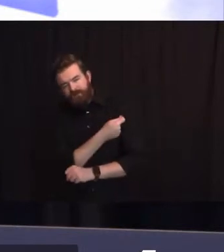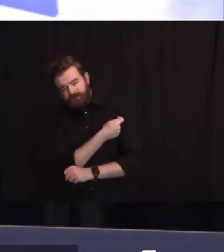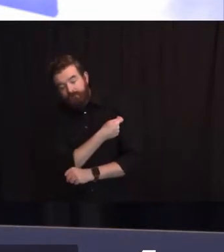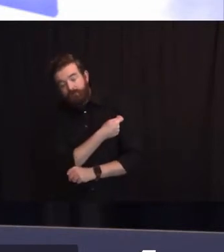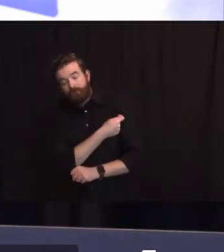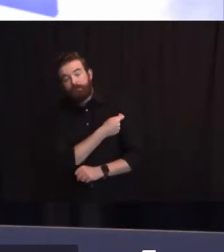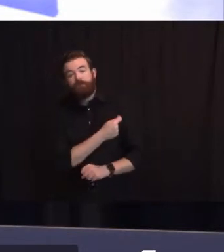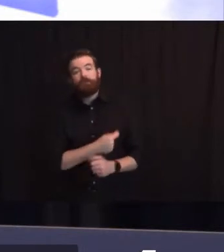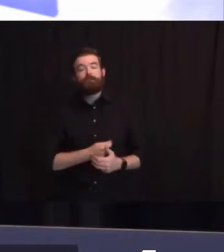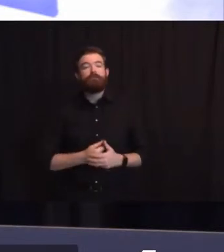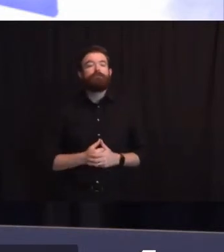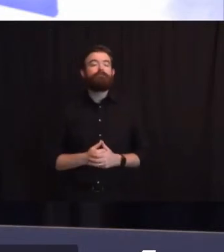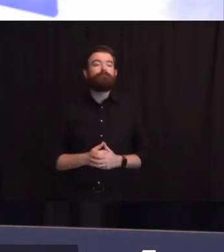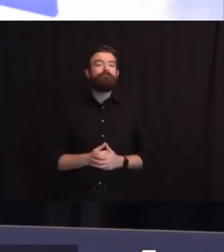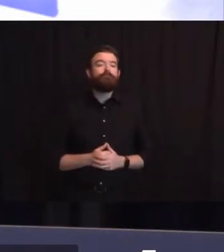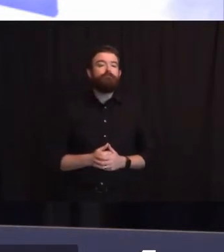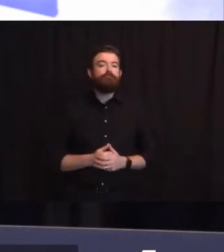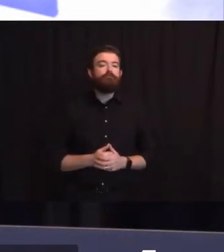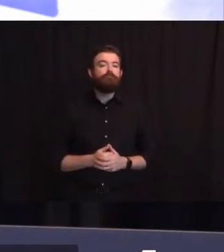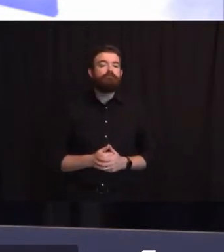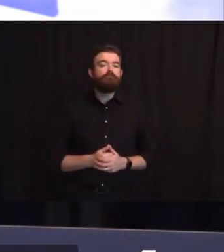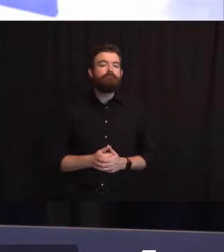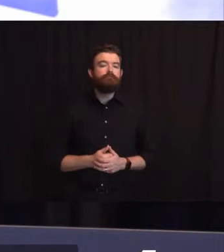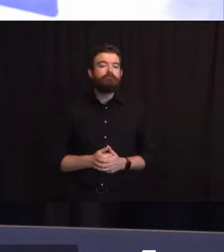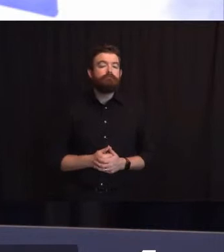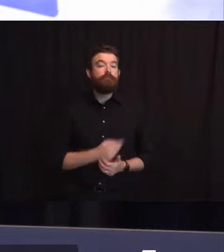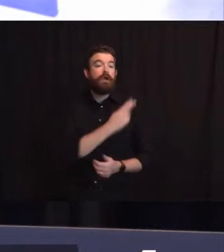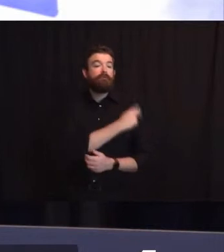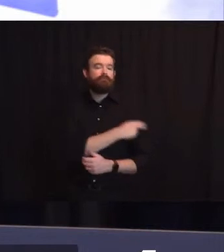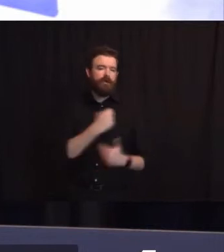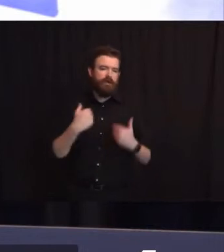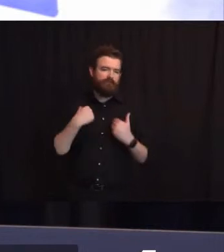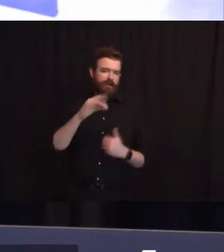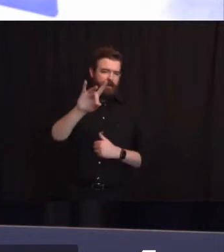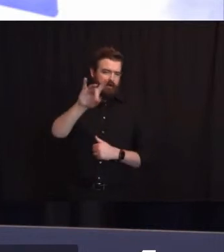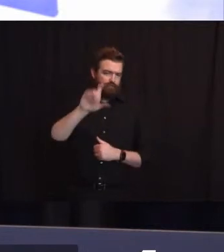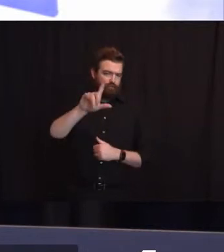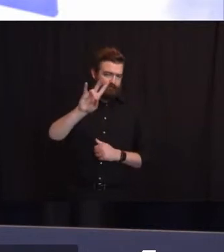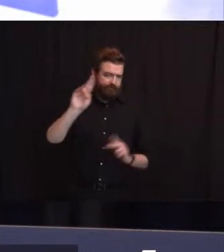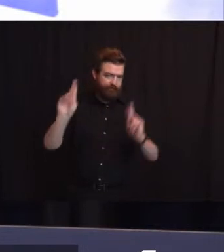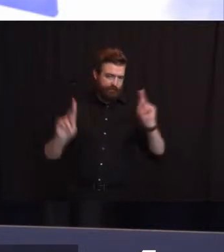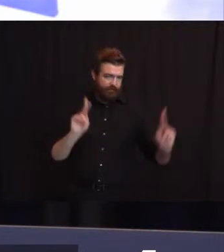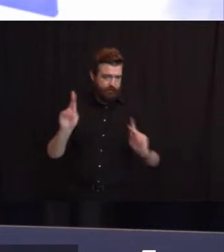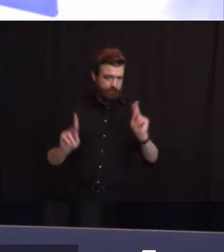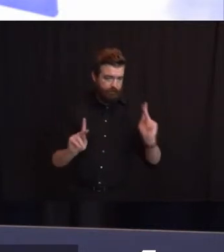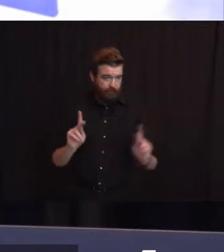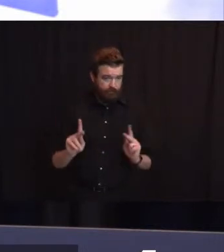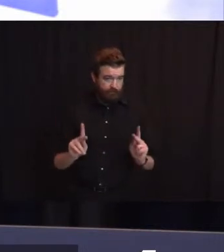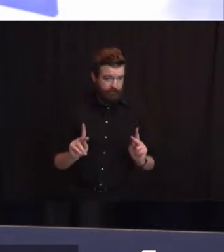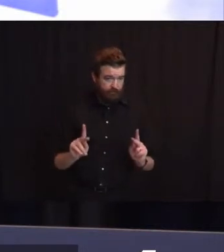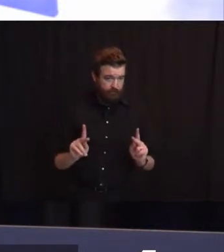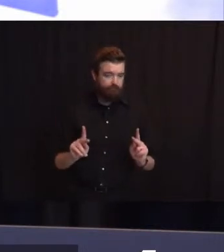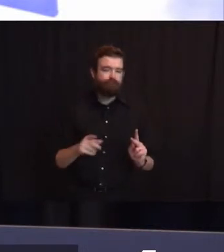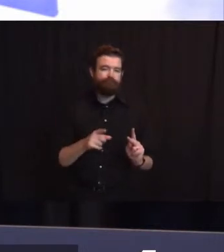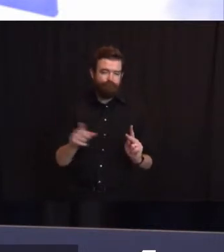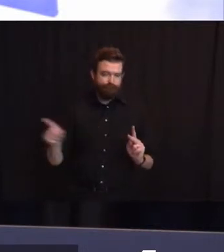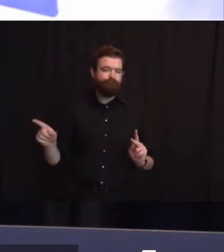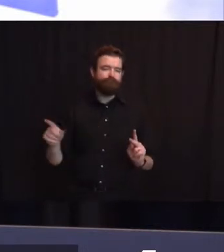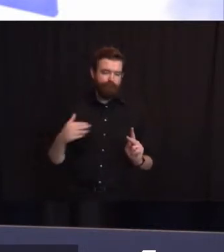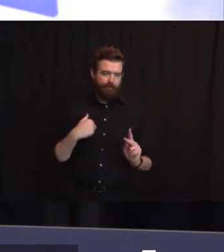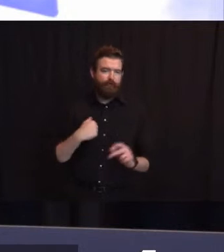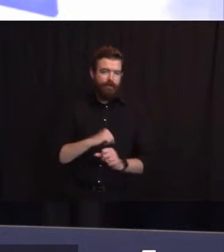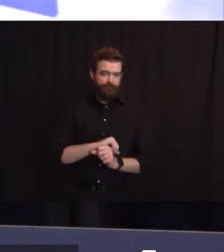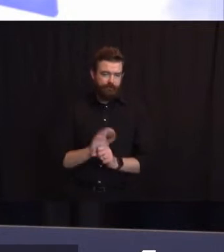as the governor shared, our hospitals reported 827 hospitalizations of COVID-19 positive patients